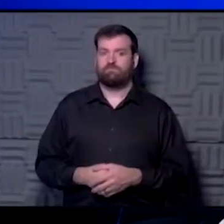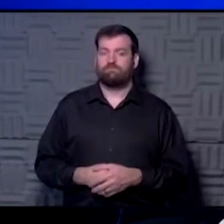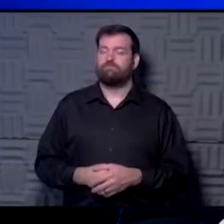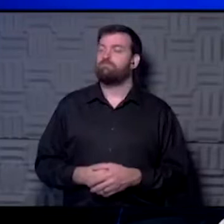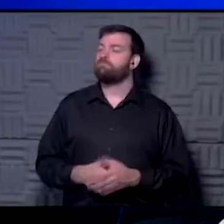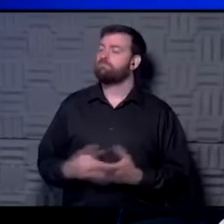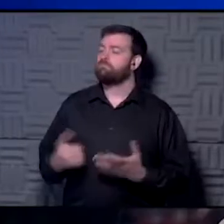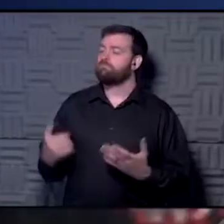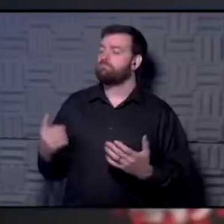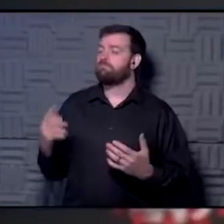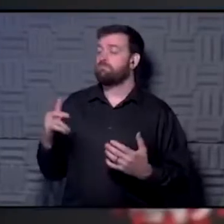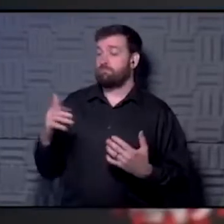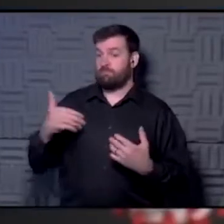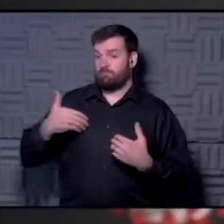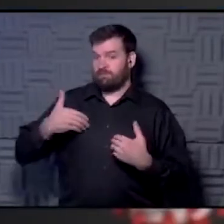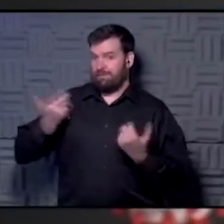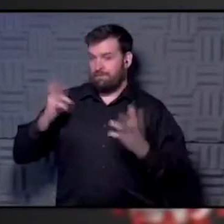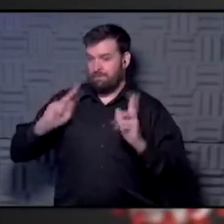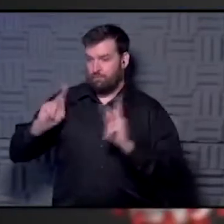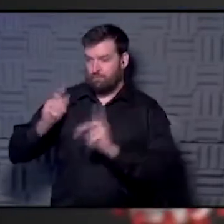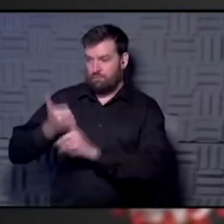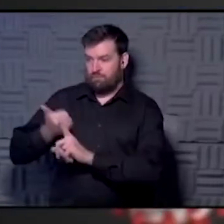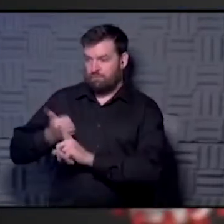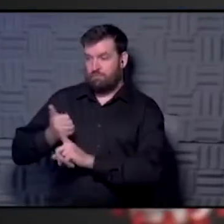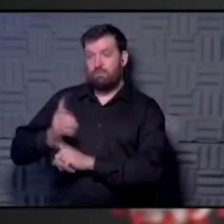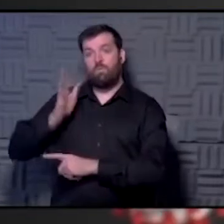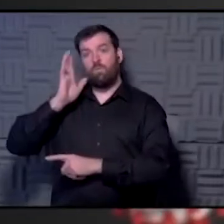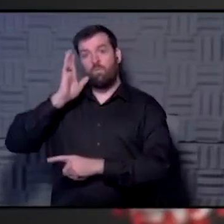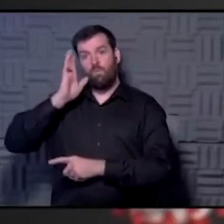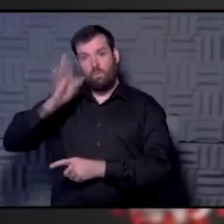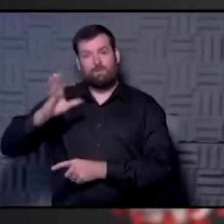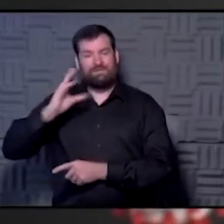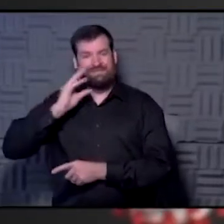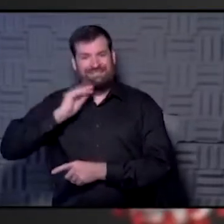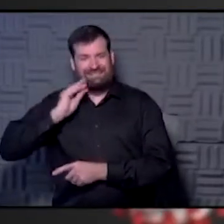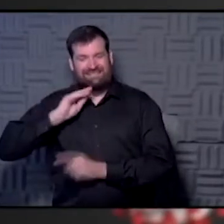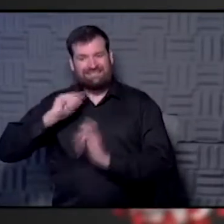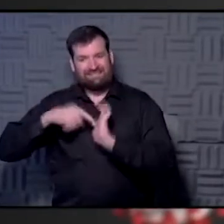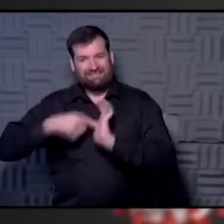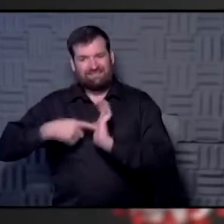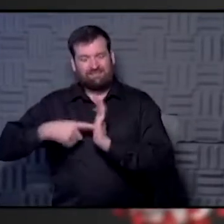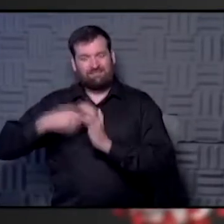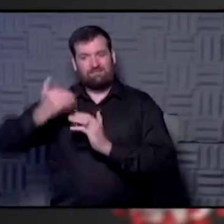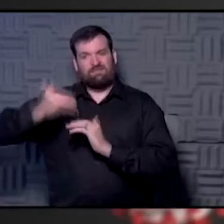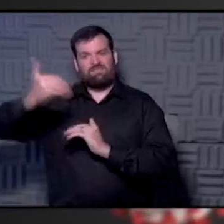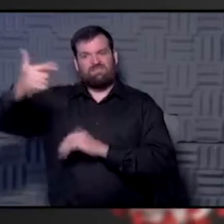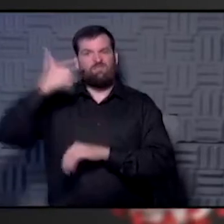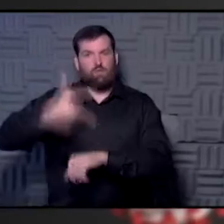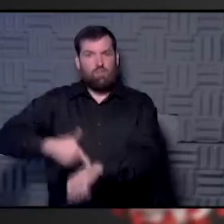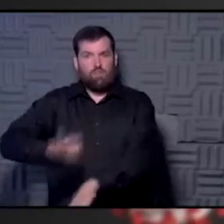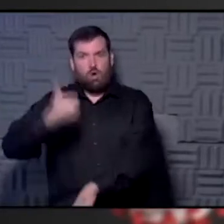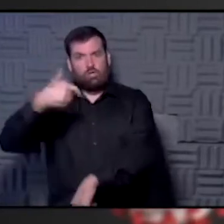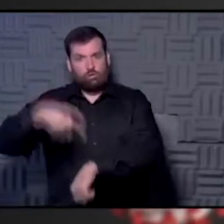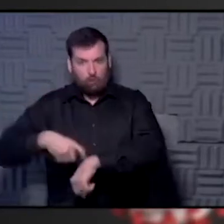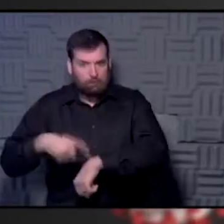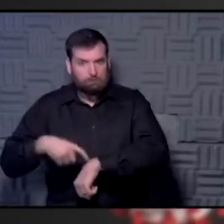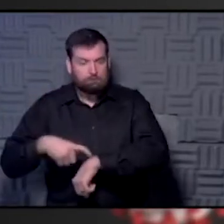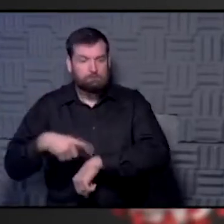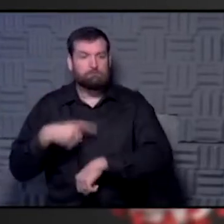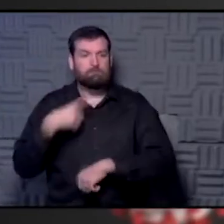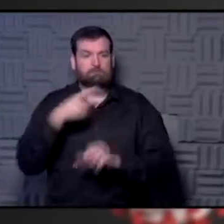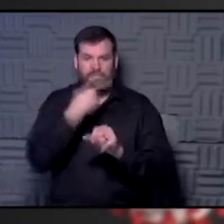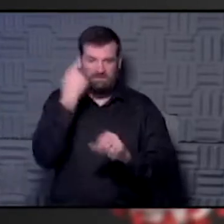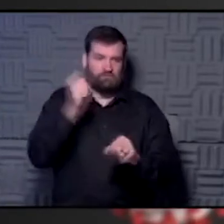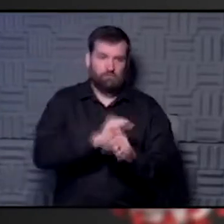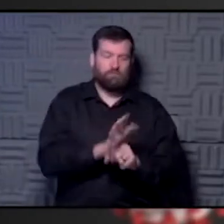What is the percentage of younger people who will now experience long-term conditions from COVID-19? Is there data? You know,